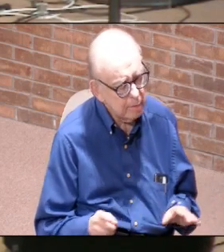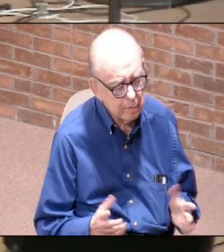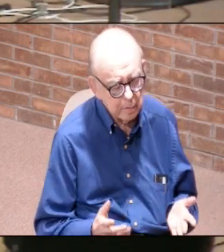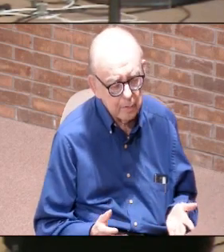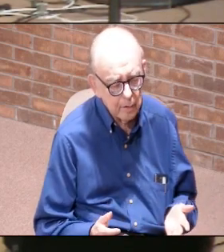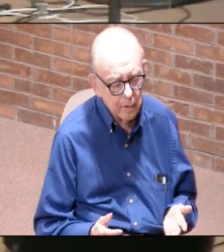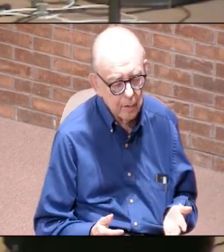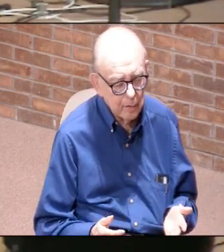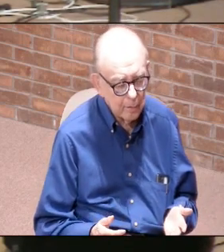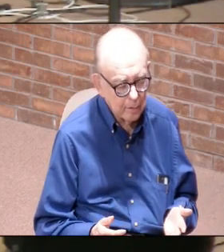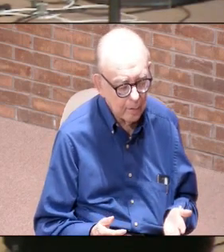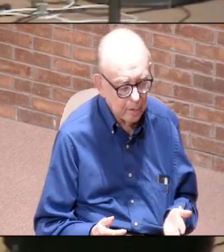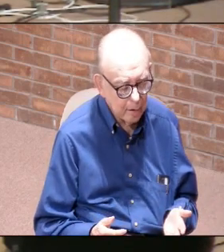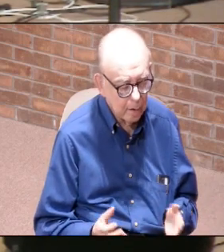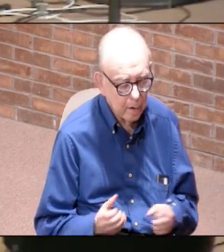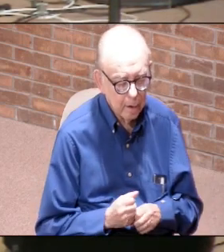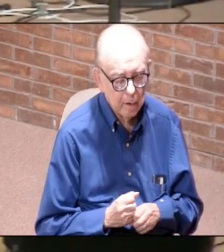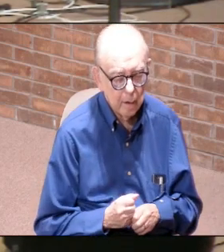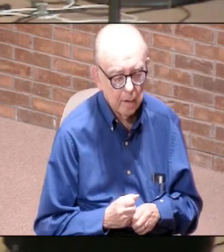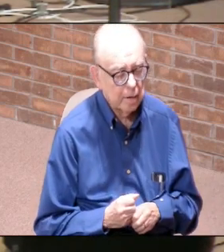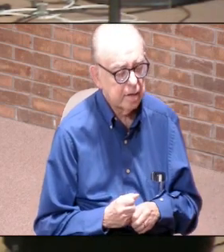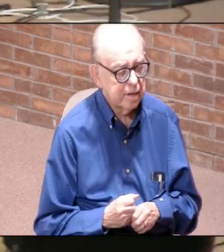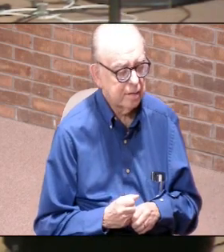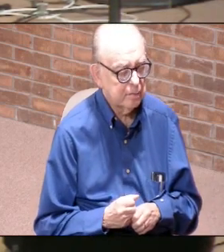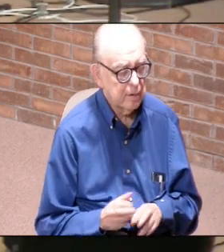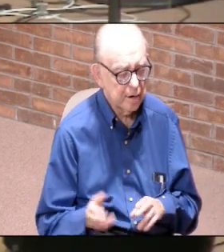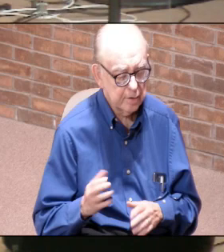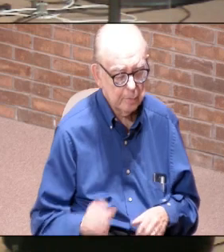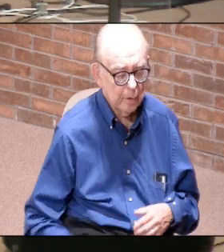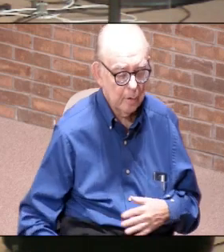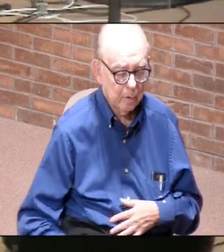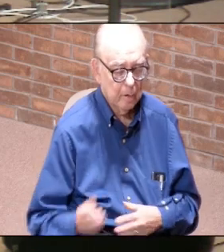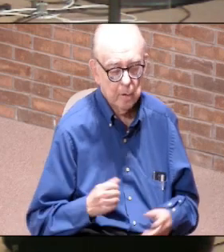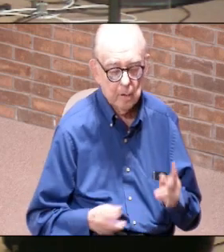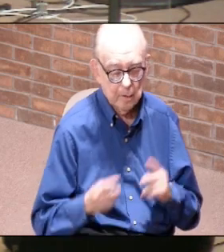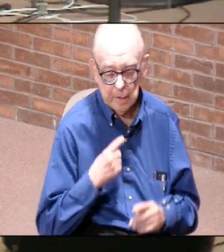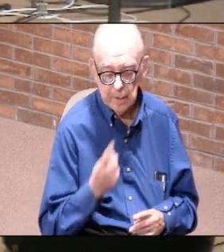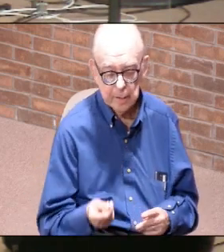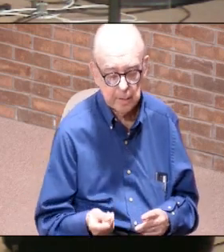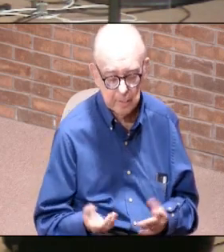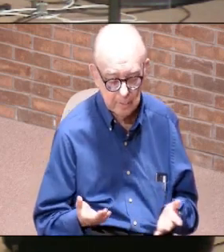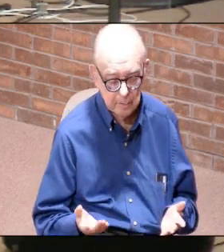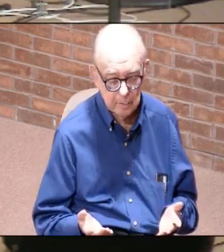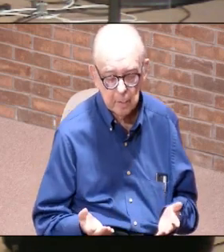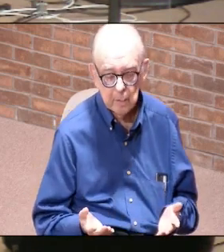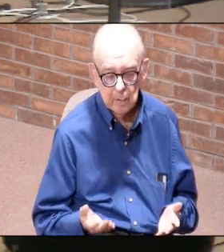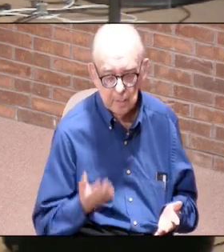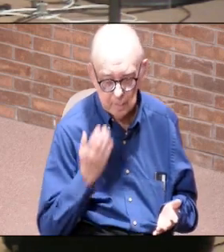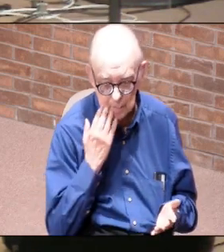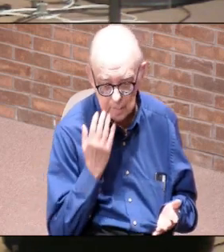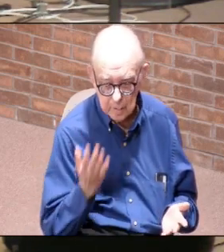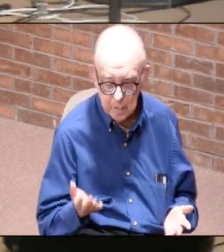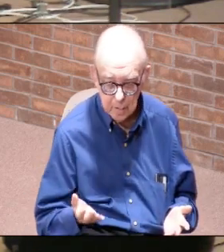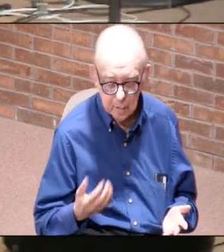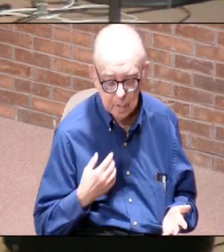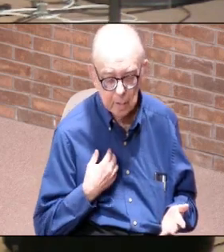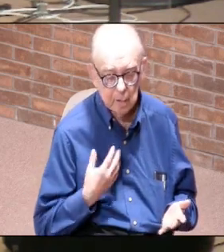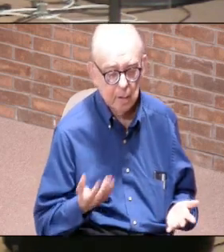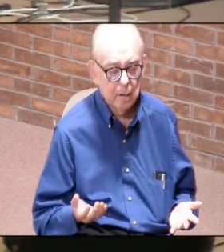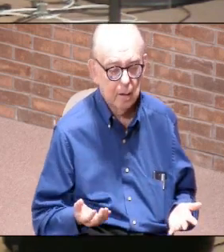you get in shape to bowl? You know, and most people think, okay, I'm